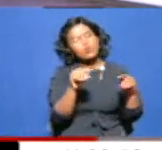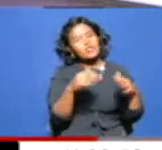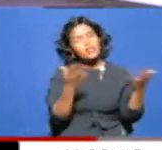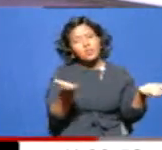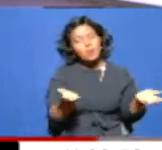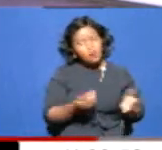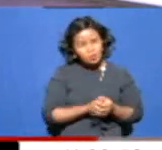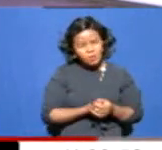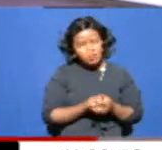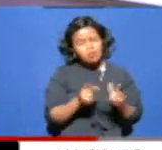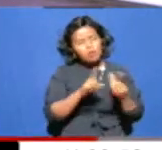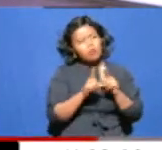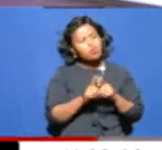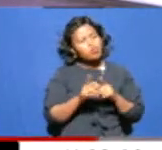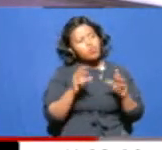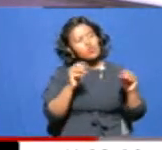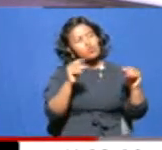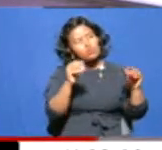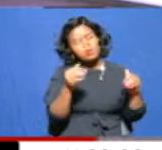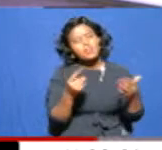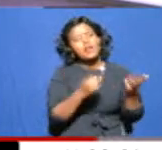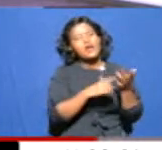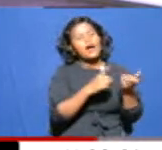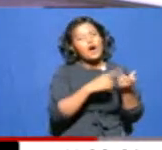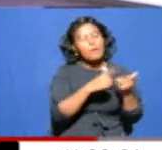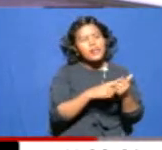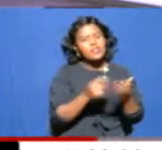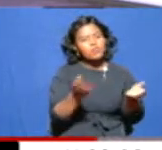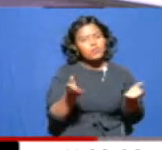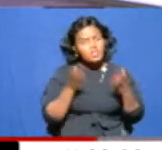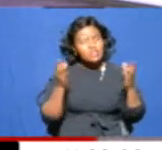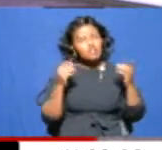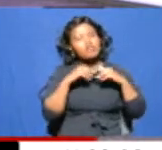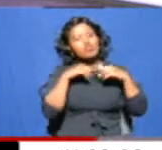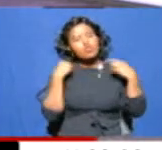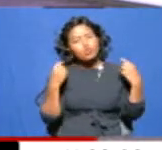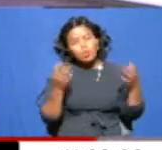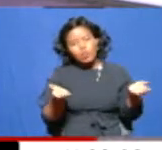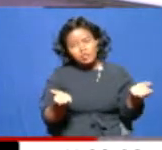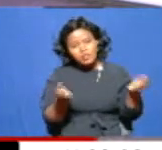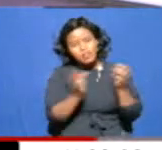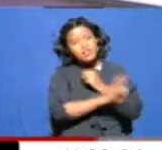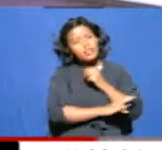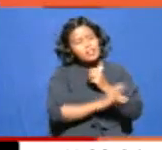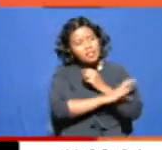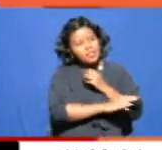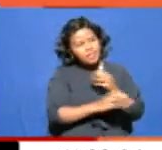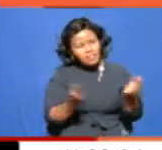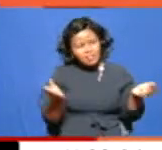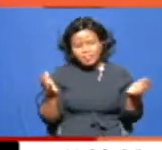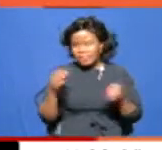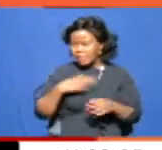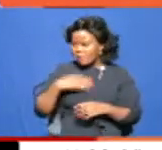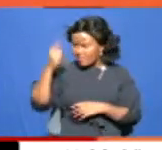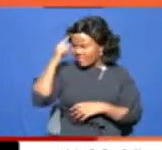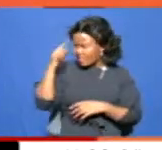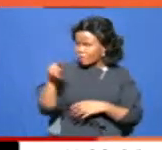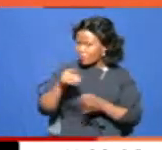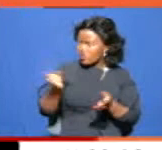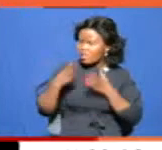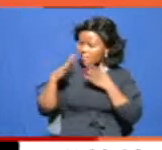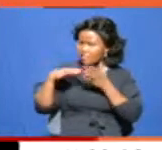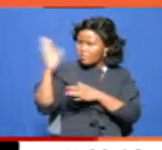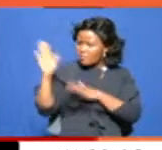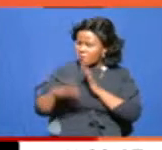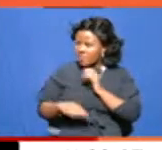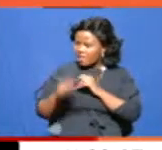we they need? Quality? How many stadiums do we need to host an international match? Mm-hmm. In this country. Mm-hmm. I don't think we need more than 4 stadiums. No, we don't need more. We already